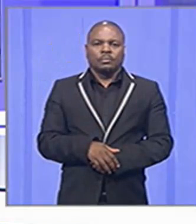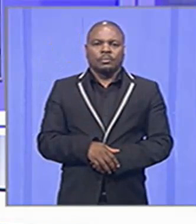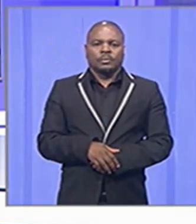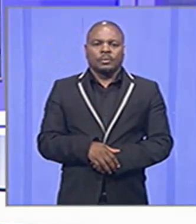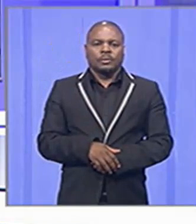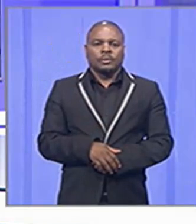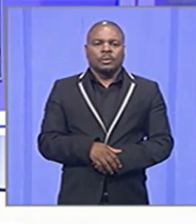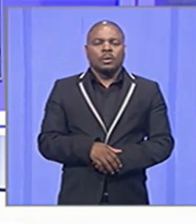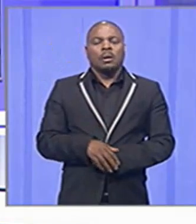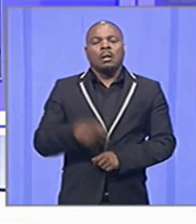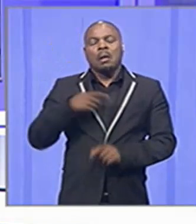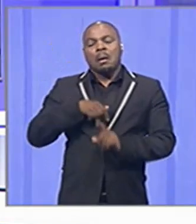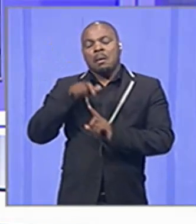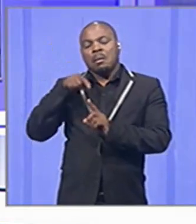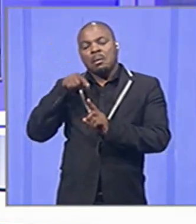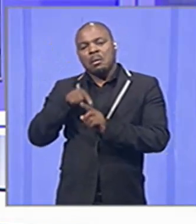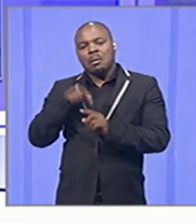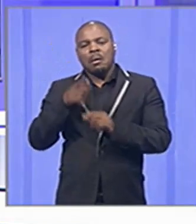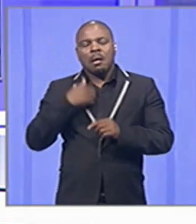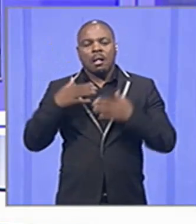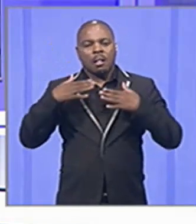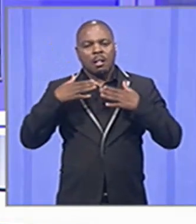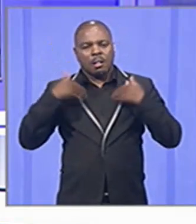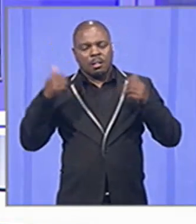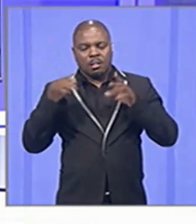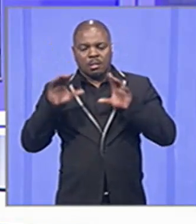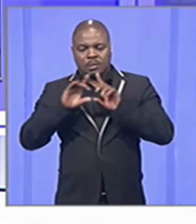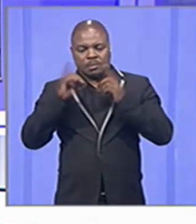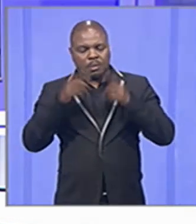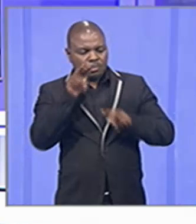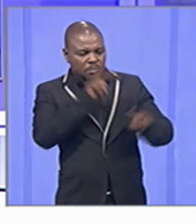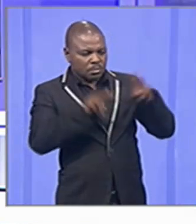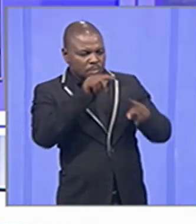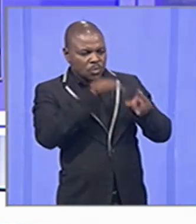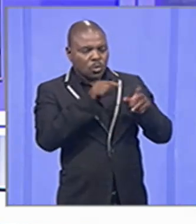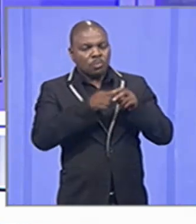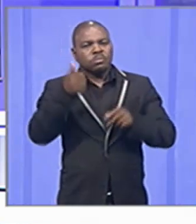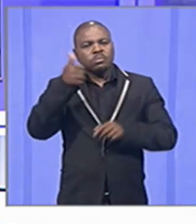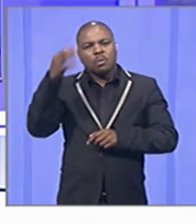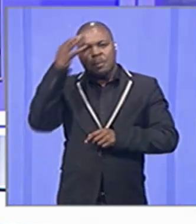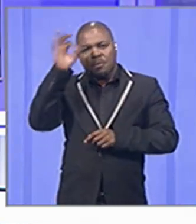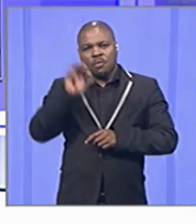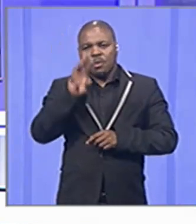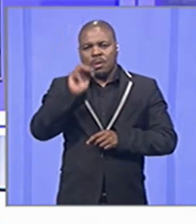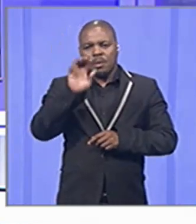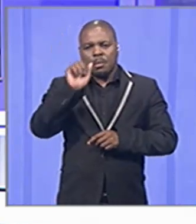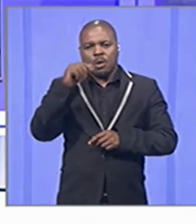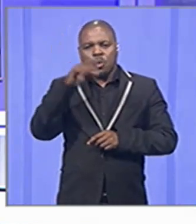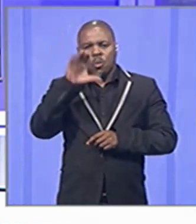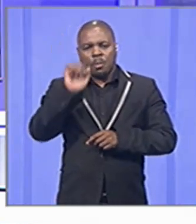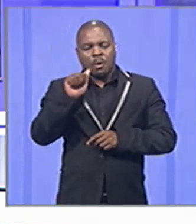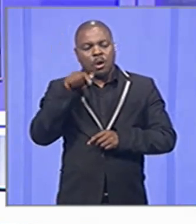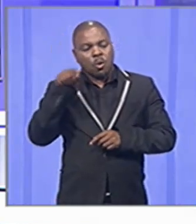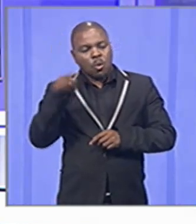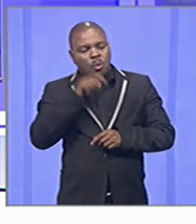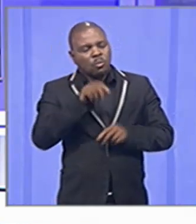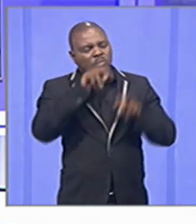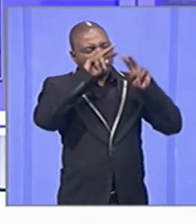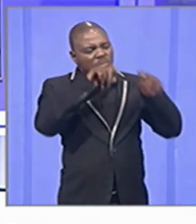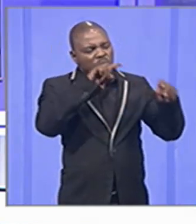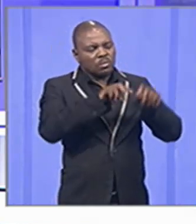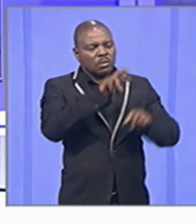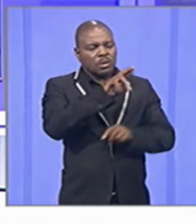Bego ya monamodi wa merero ya maphelo Professor Malagapuru Makgoba mabapi le dinyakišišo tša ditatofatšo kgahlanong le bookelo bja Rahima